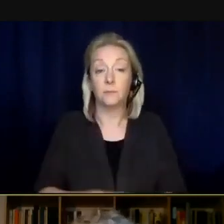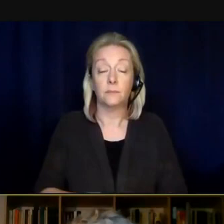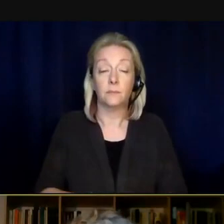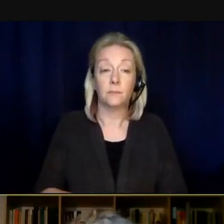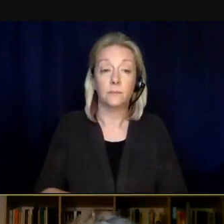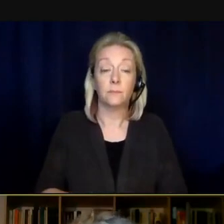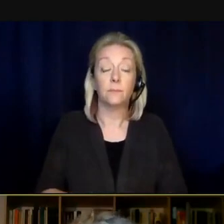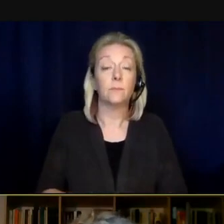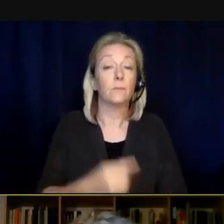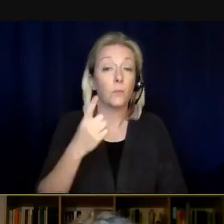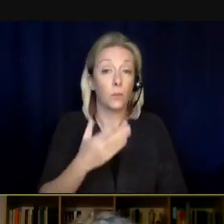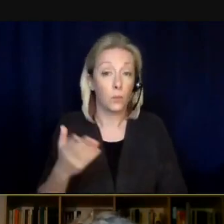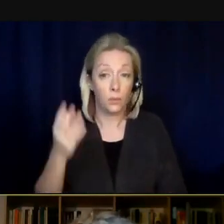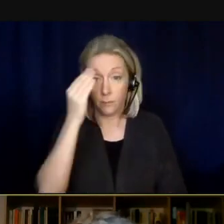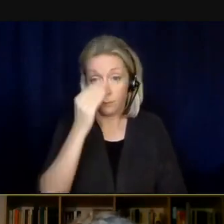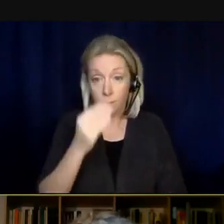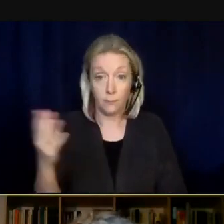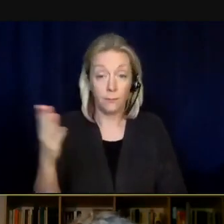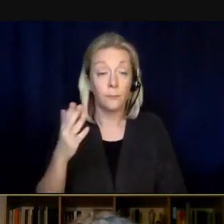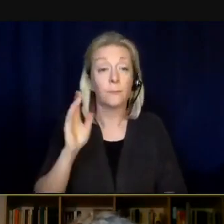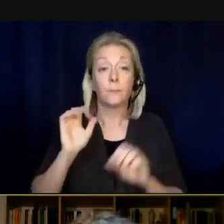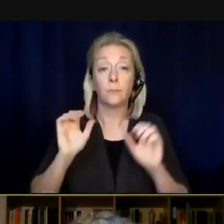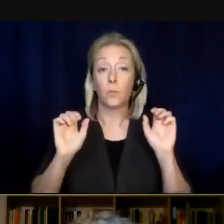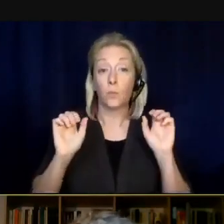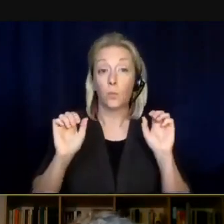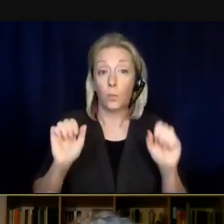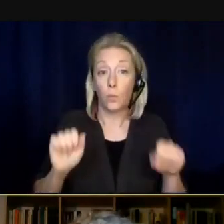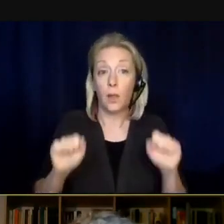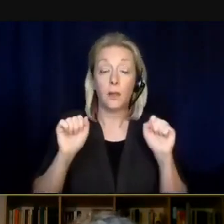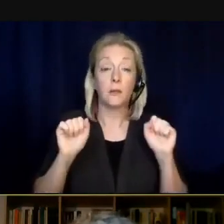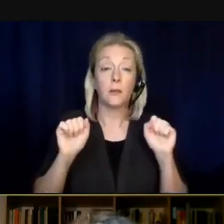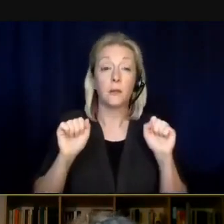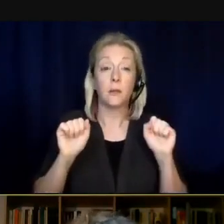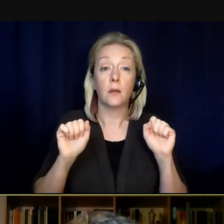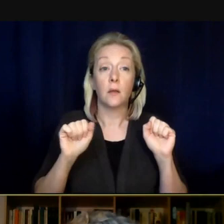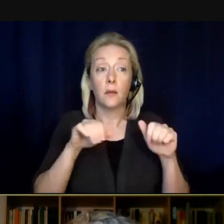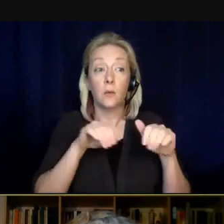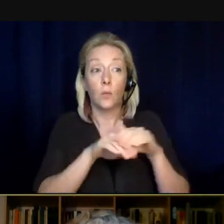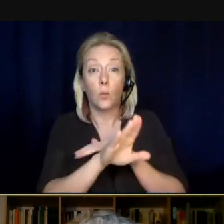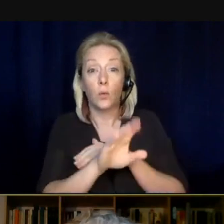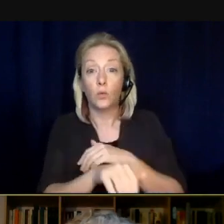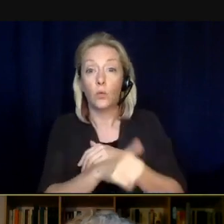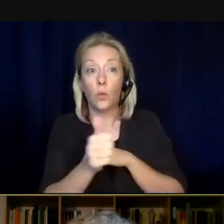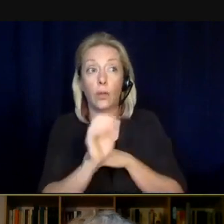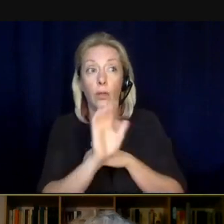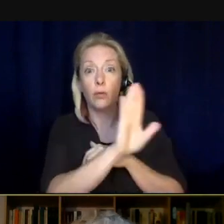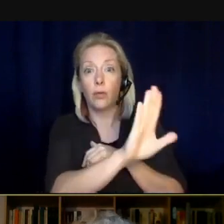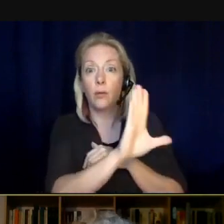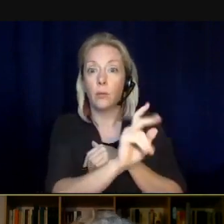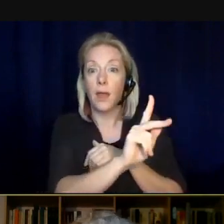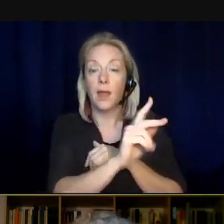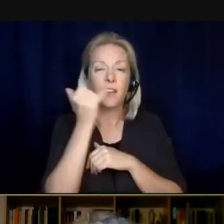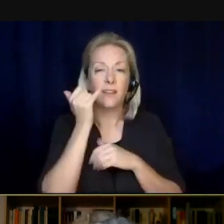one thing you can do is that you can go into other people's banks with whom you